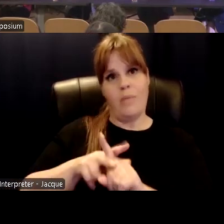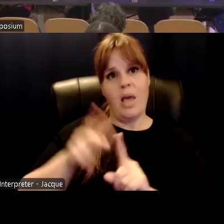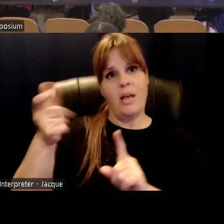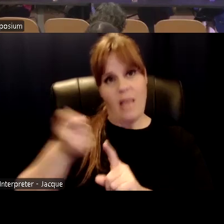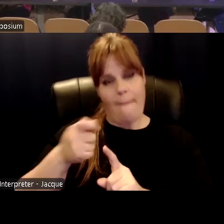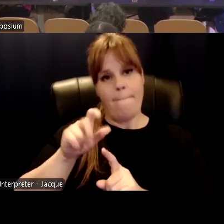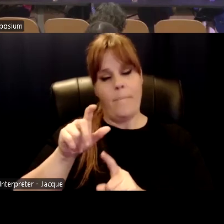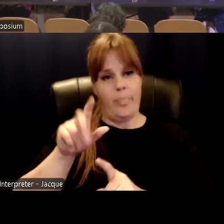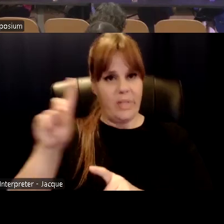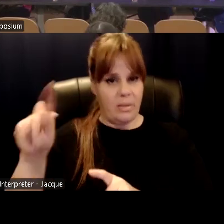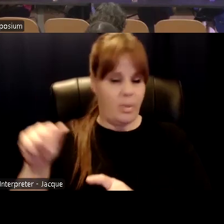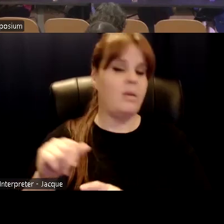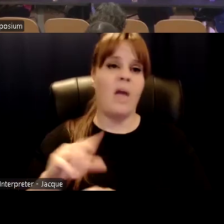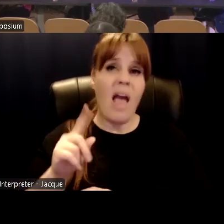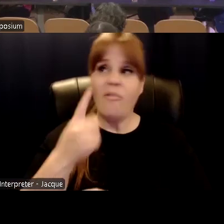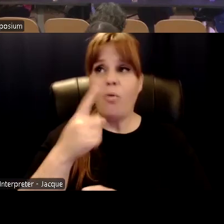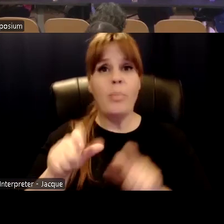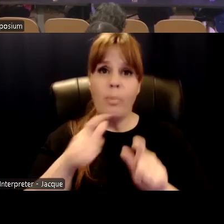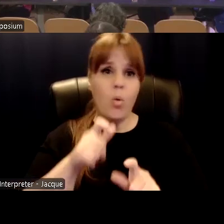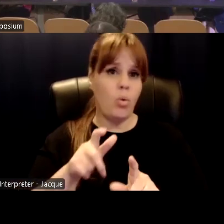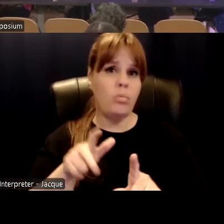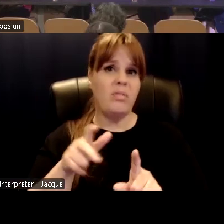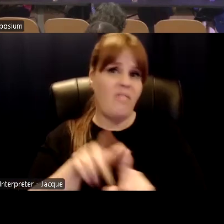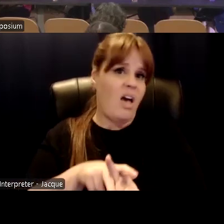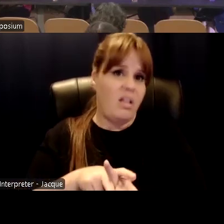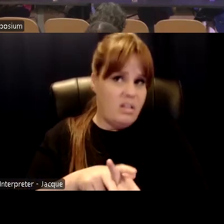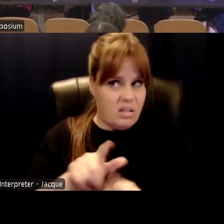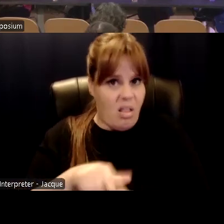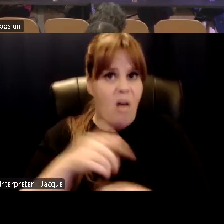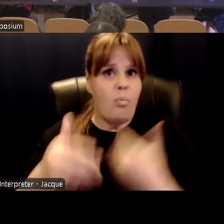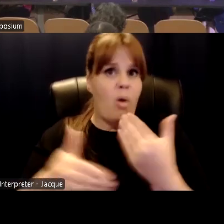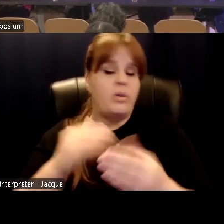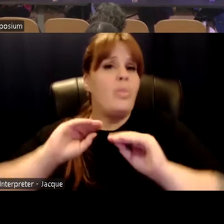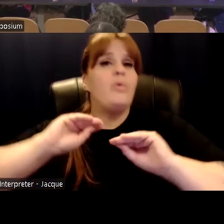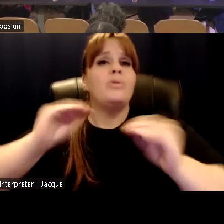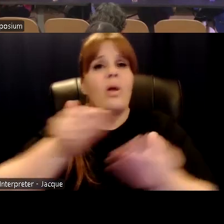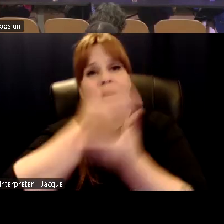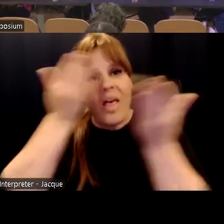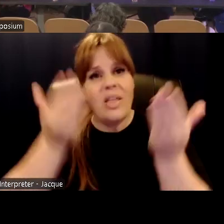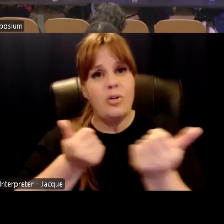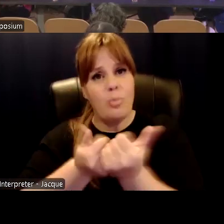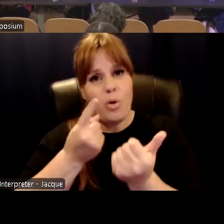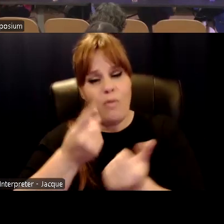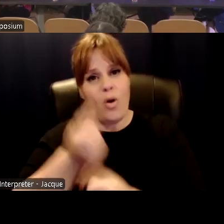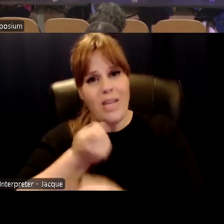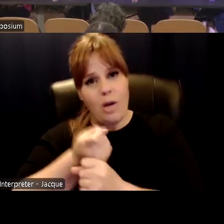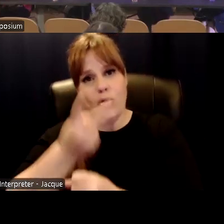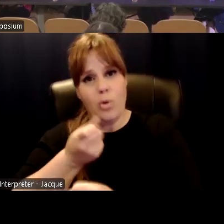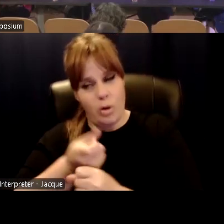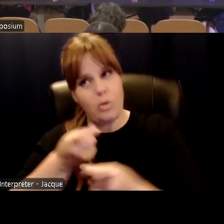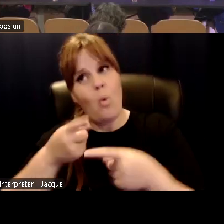qualify, it's a long process, and there's nothing in between to support you for that year or 2 years while you're going through